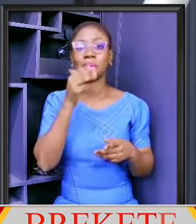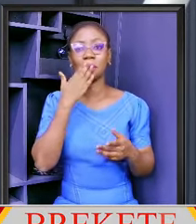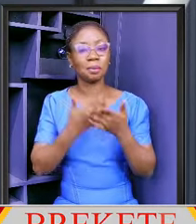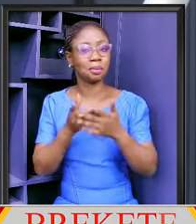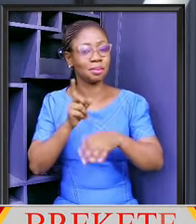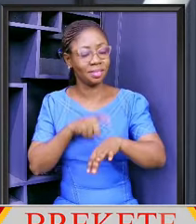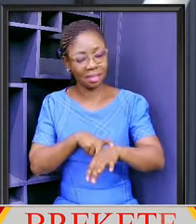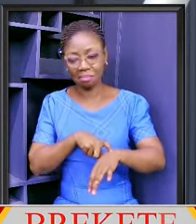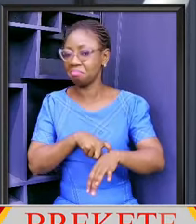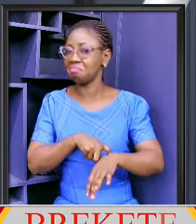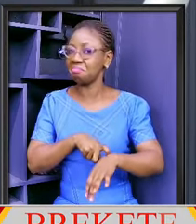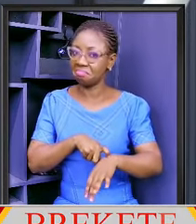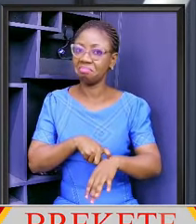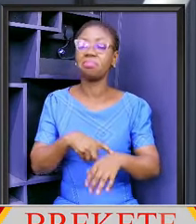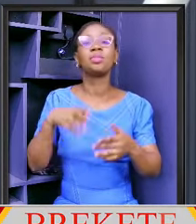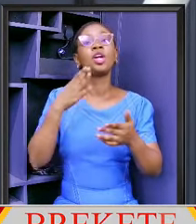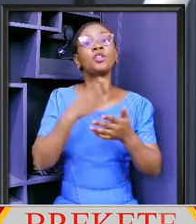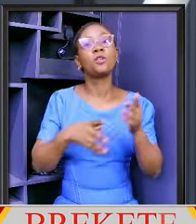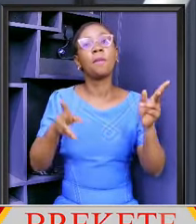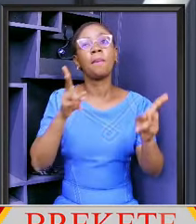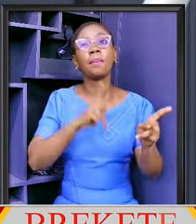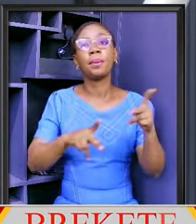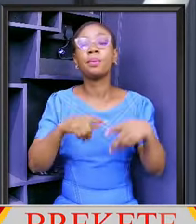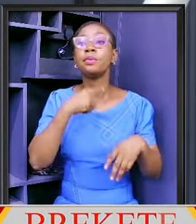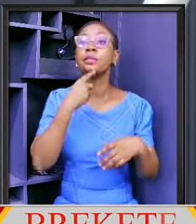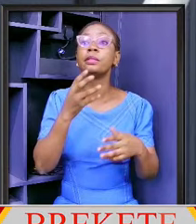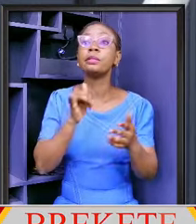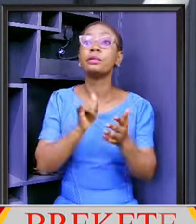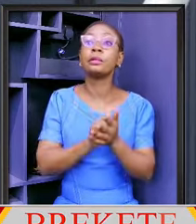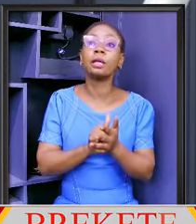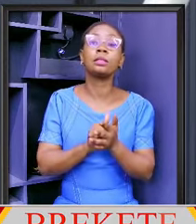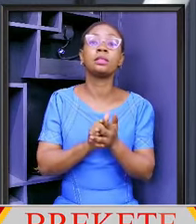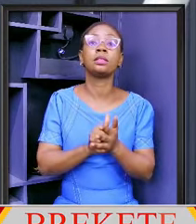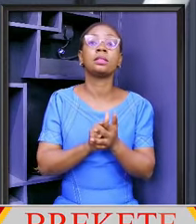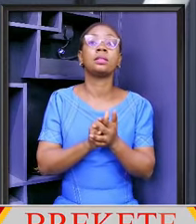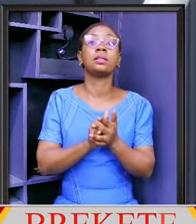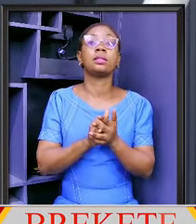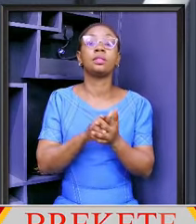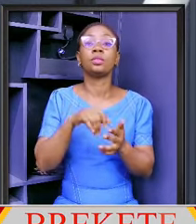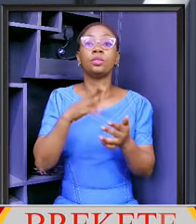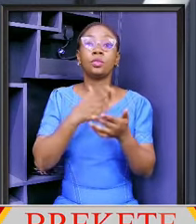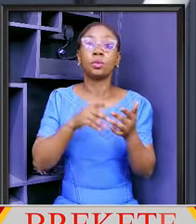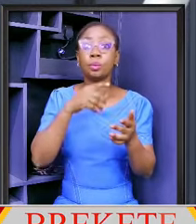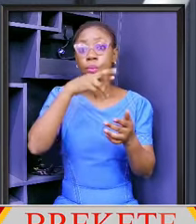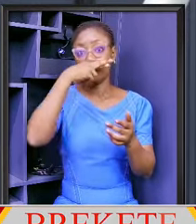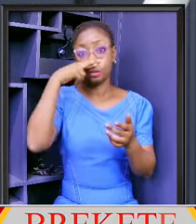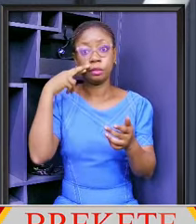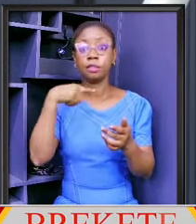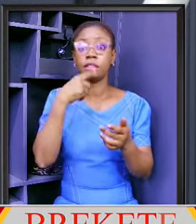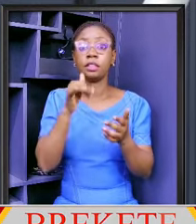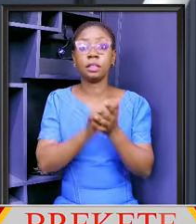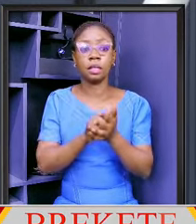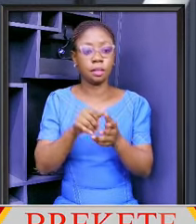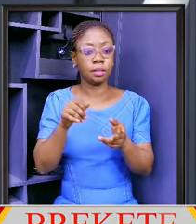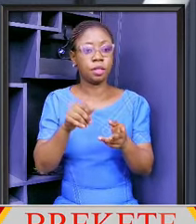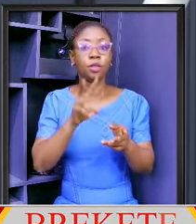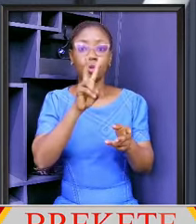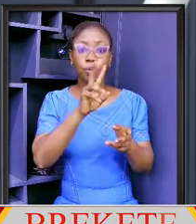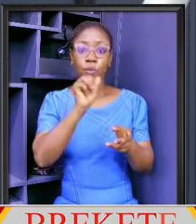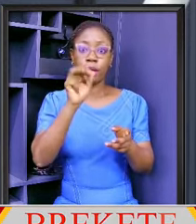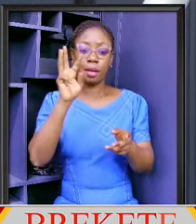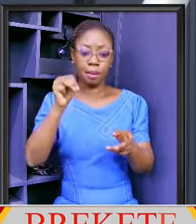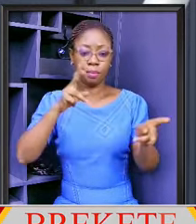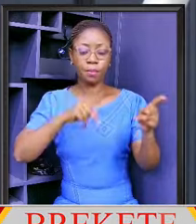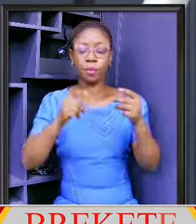Is some thieves talk saying at 2 o'clock now some people they go wake up to go urinate for night. So if you want attack